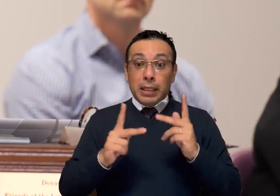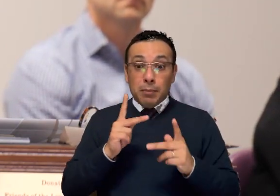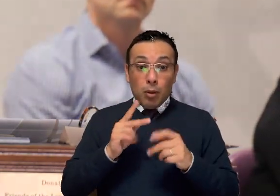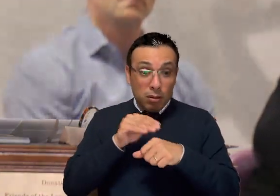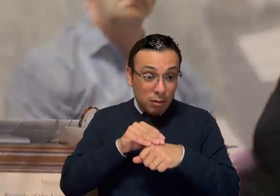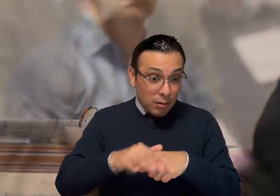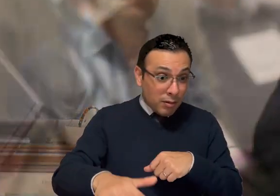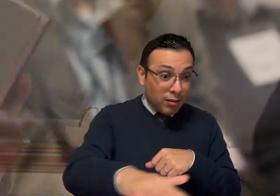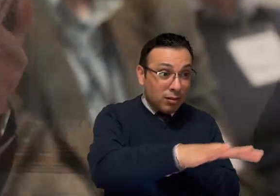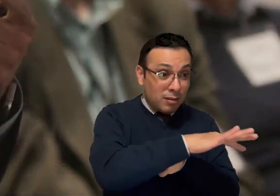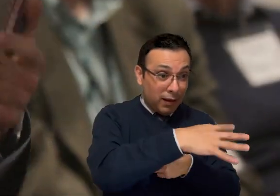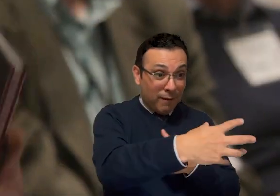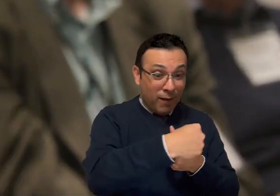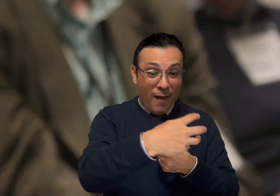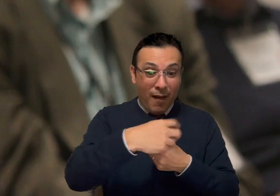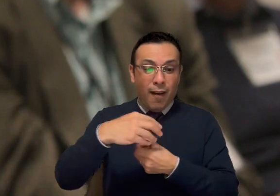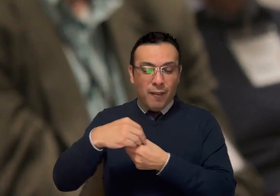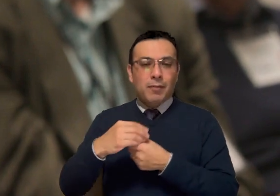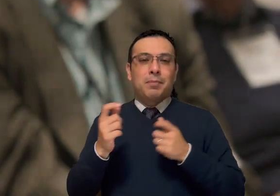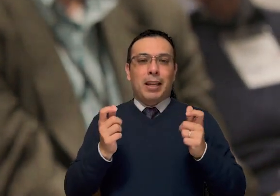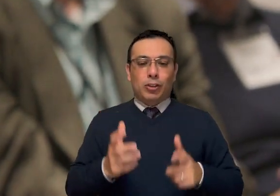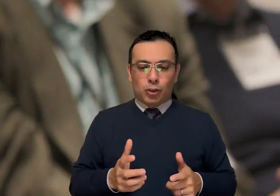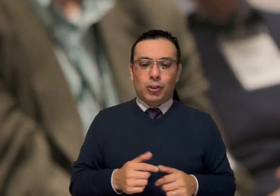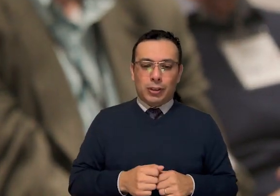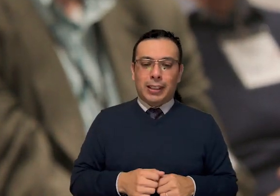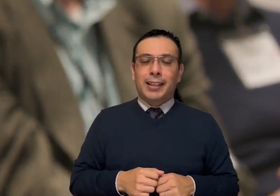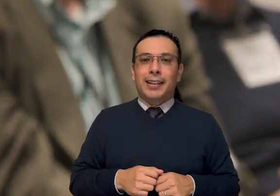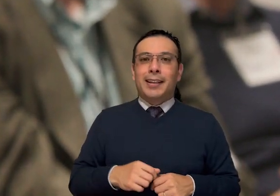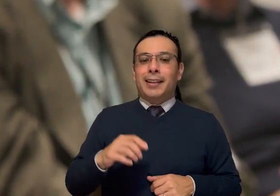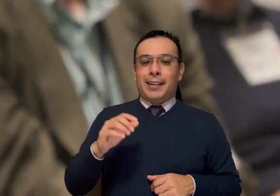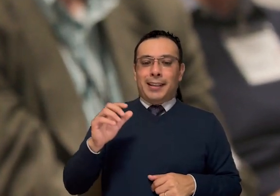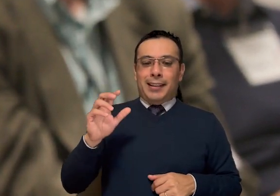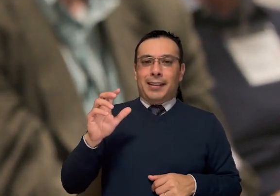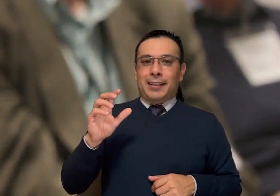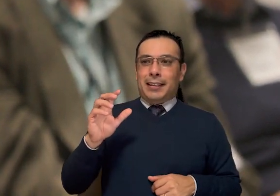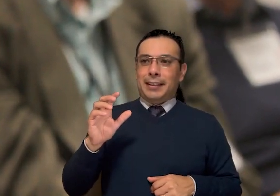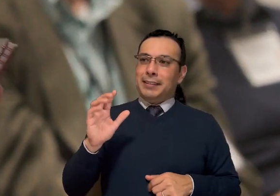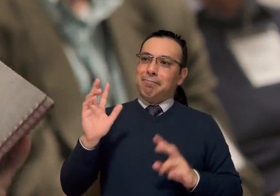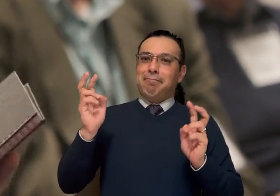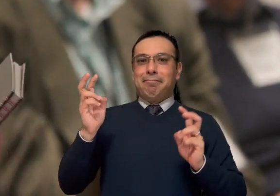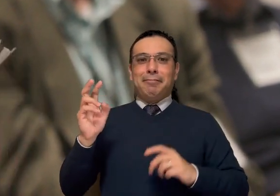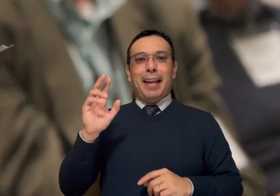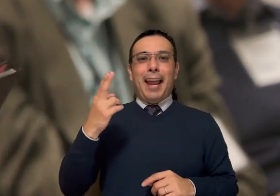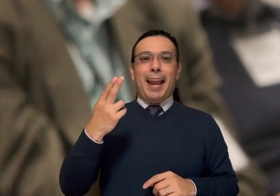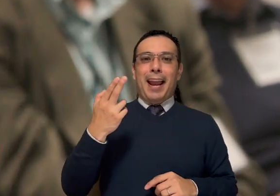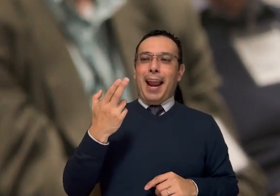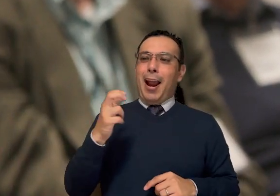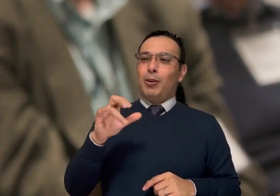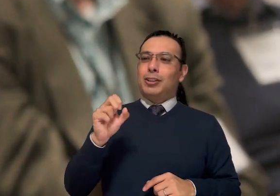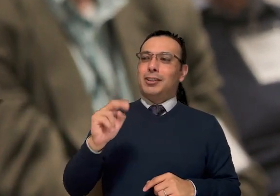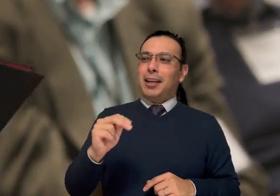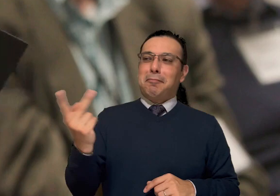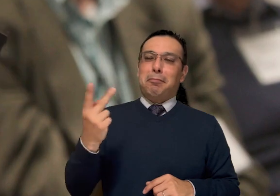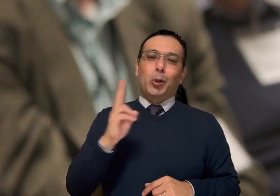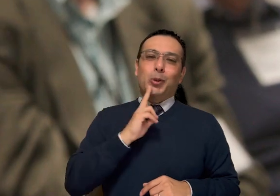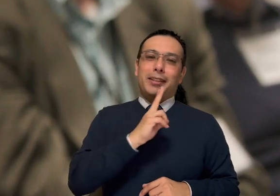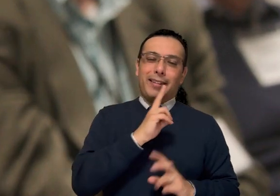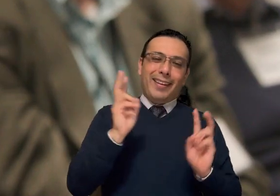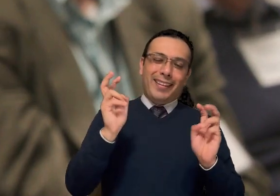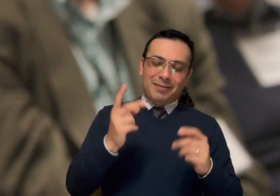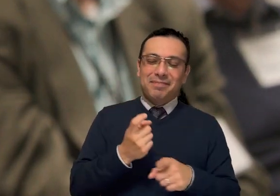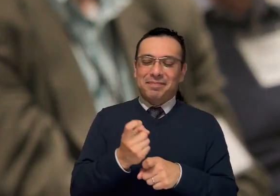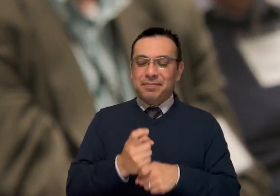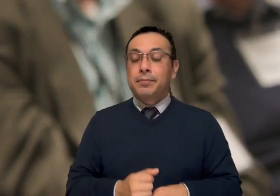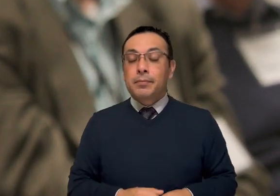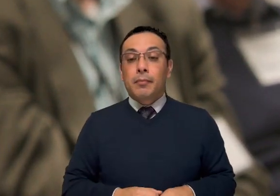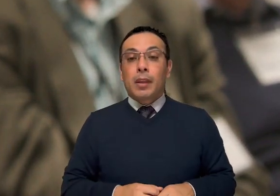Beacon Wind Project, so Harrison's twin brother. That's a good question. I saw it earlier, which is why I was thinking